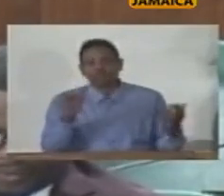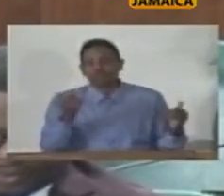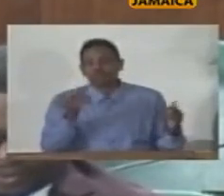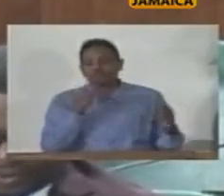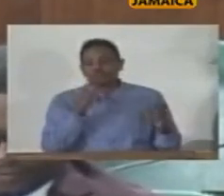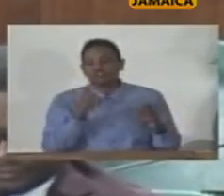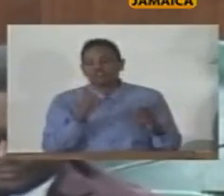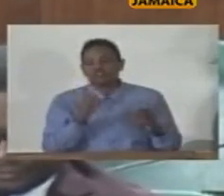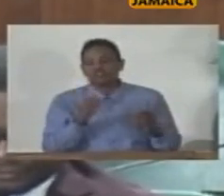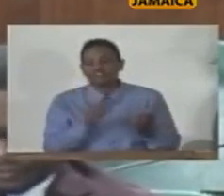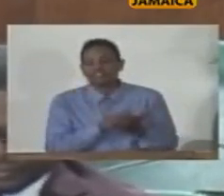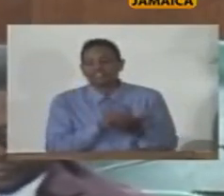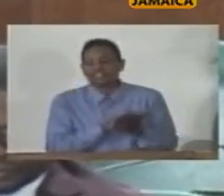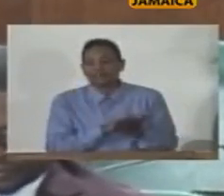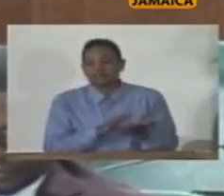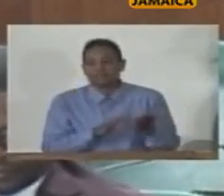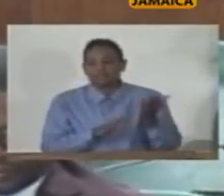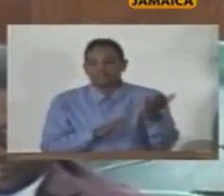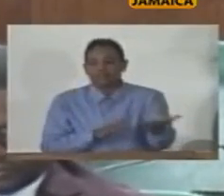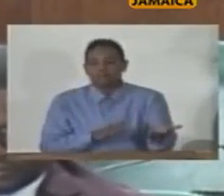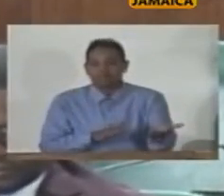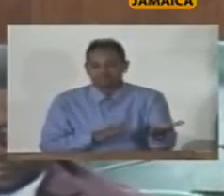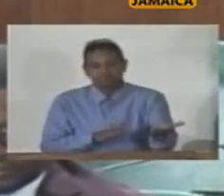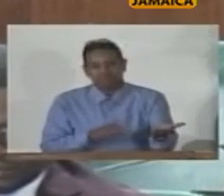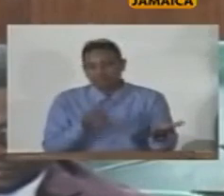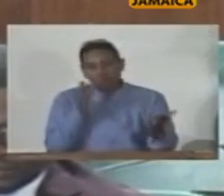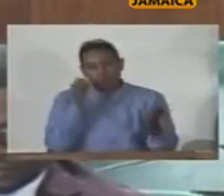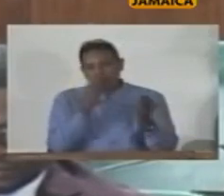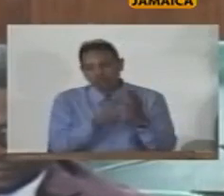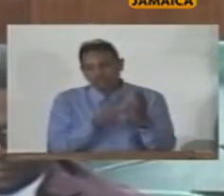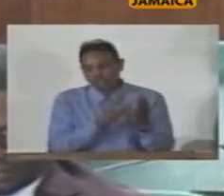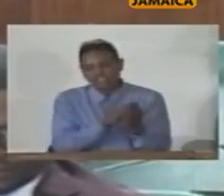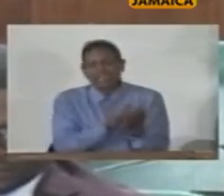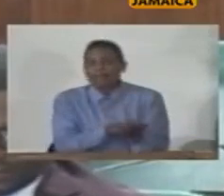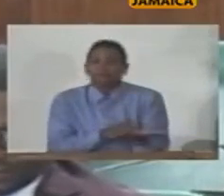dispose of them by tabling them. Wonderful.